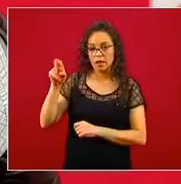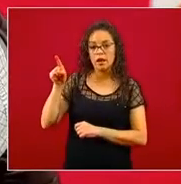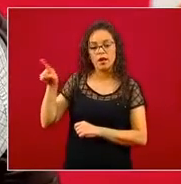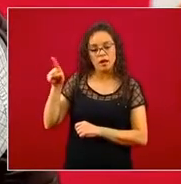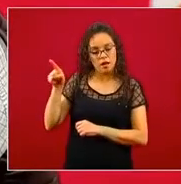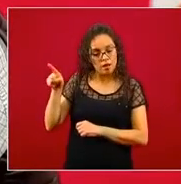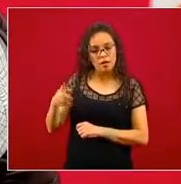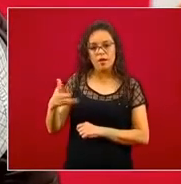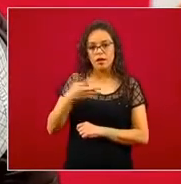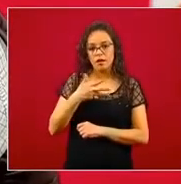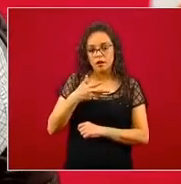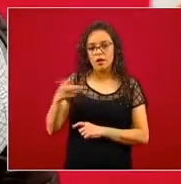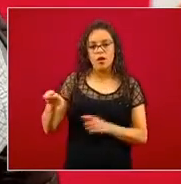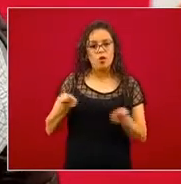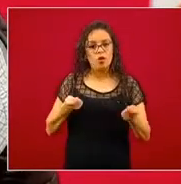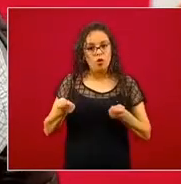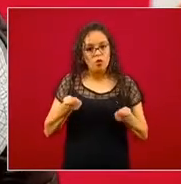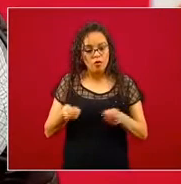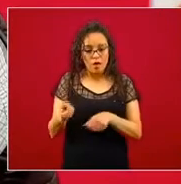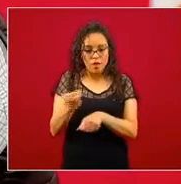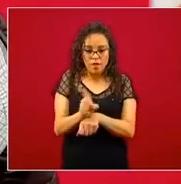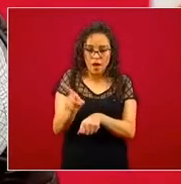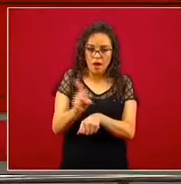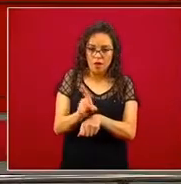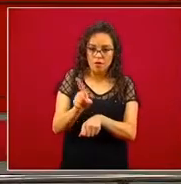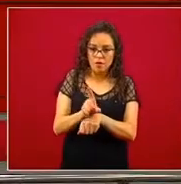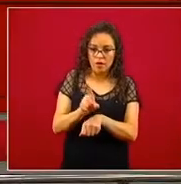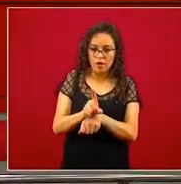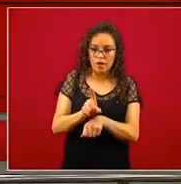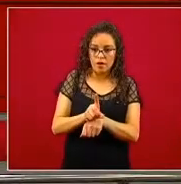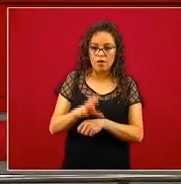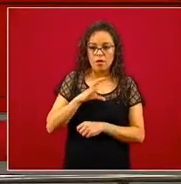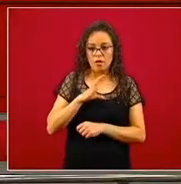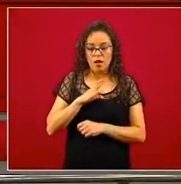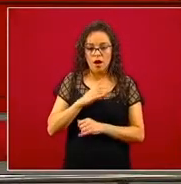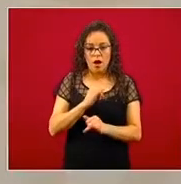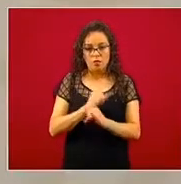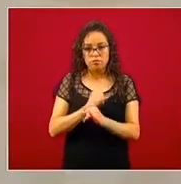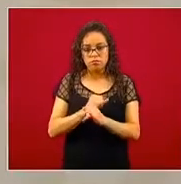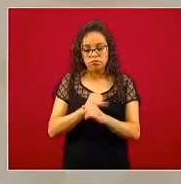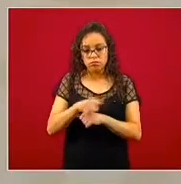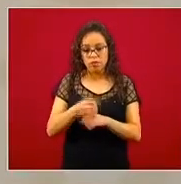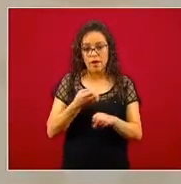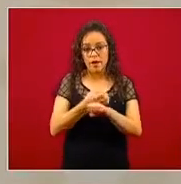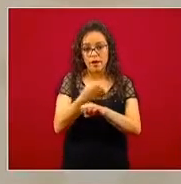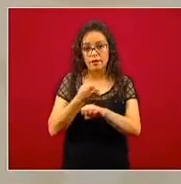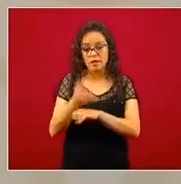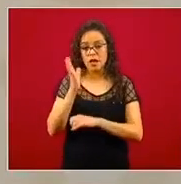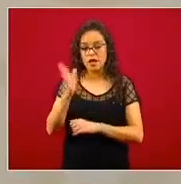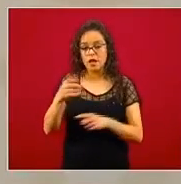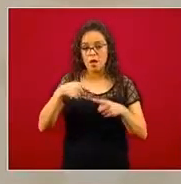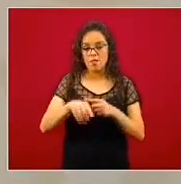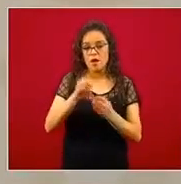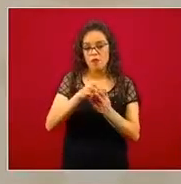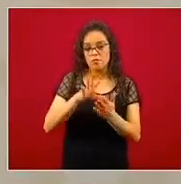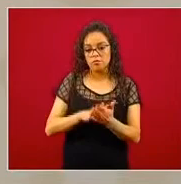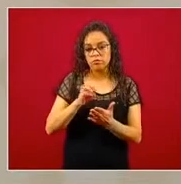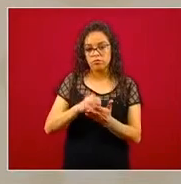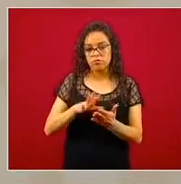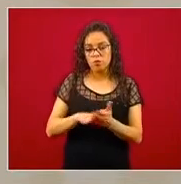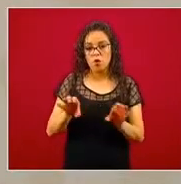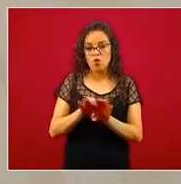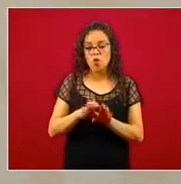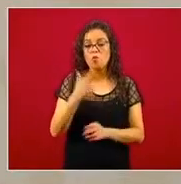then send them immediately and divide them. No, we have a control. The